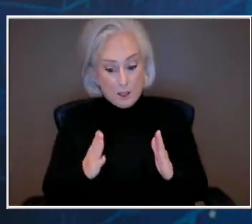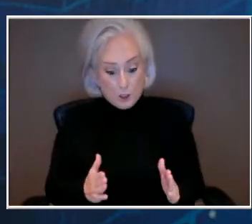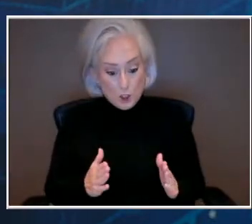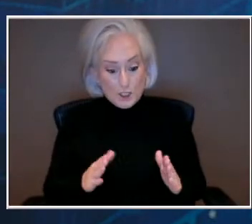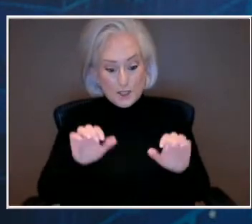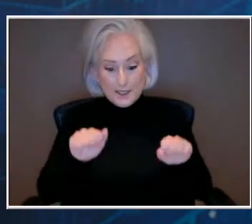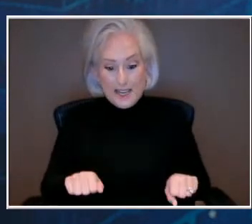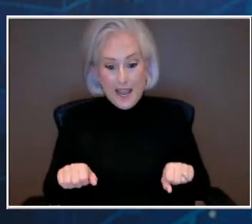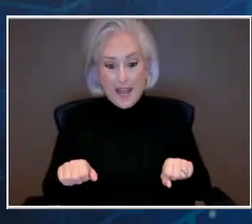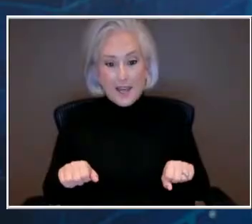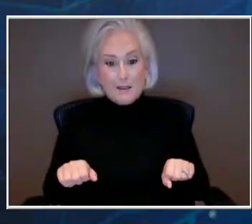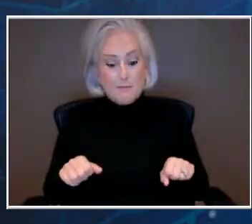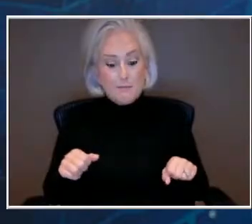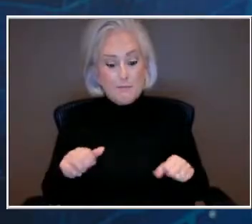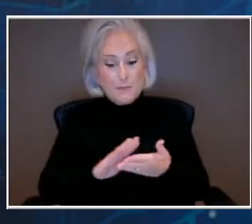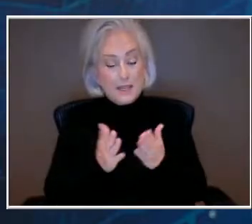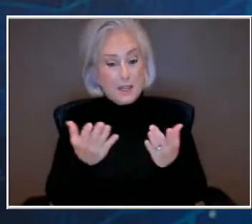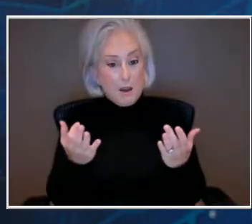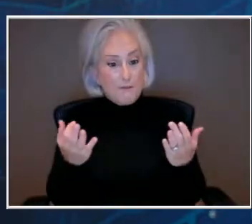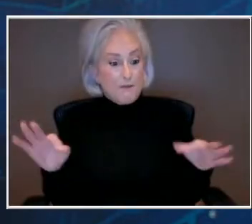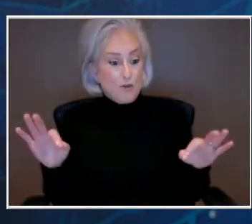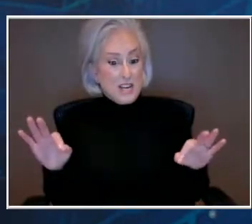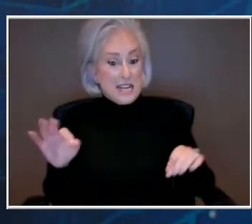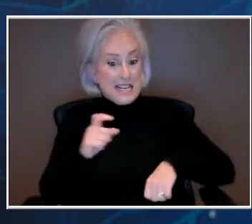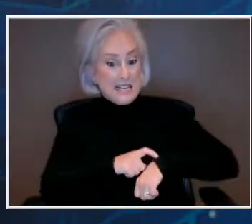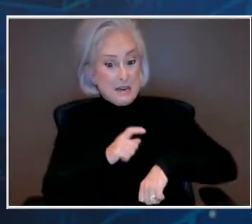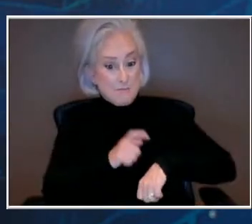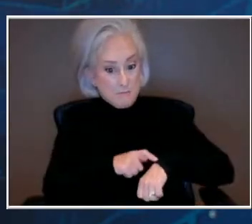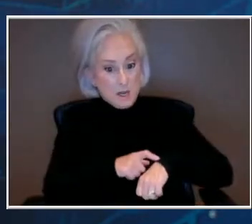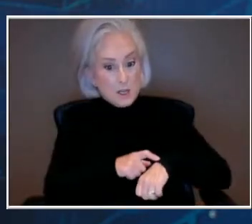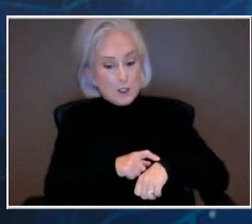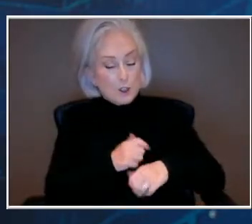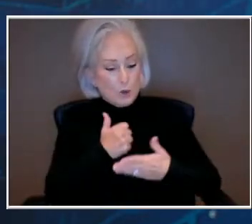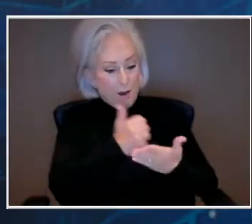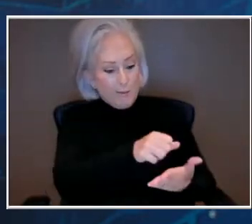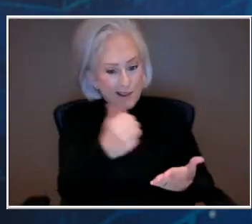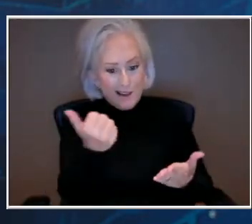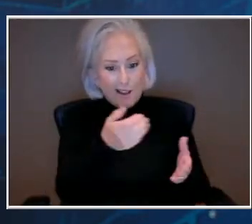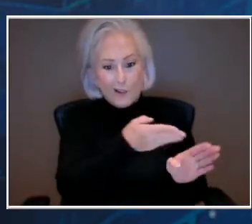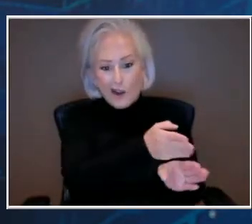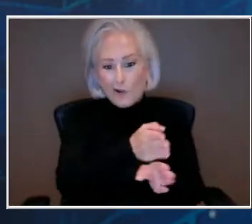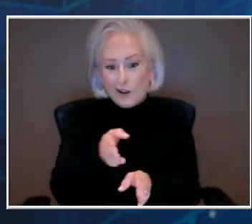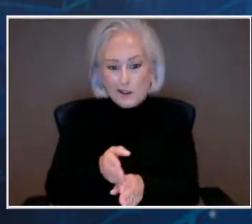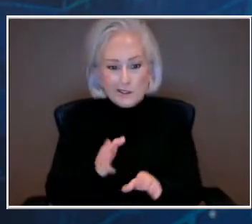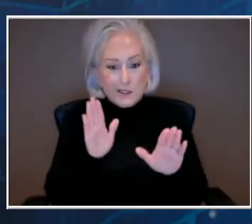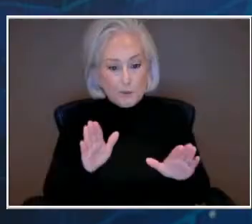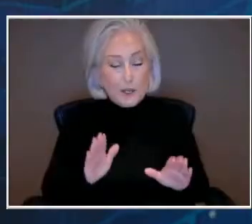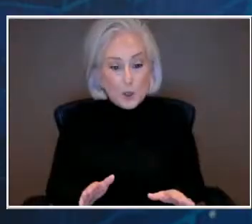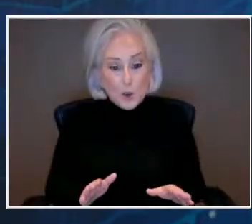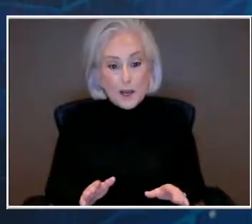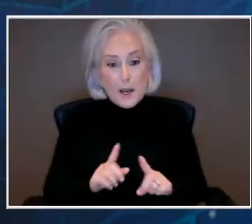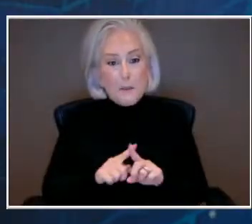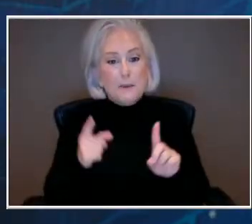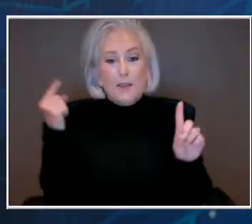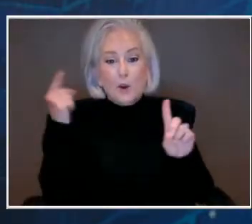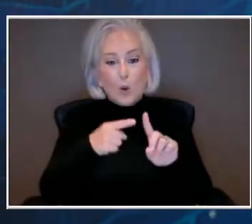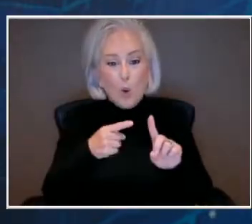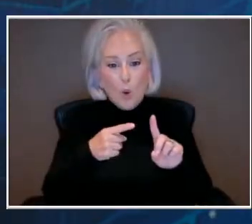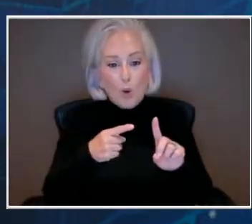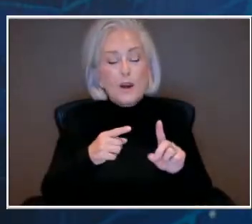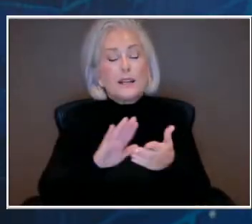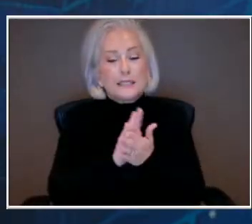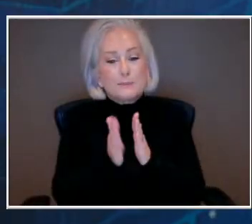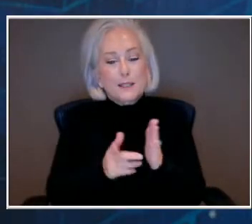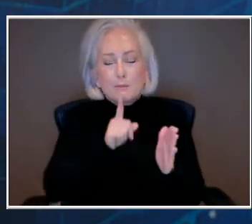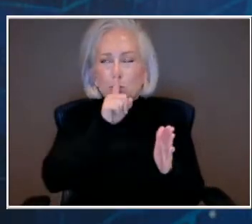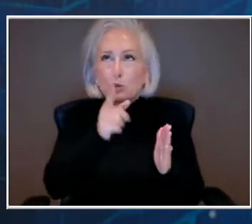care for just abnormal findings? The reality is, for a breast radiologist to be really good at complex or cancer imaging,